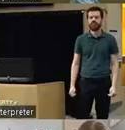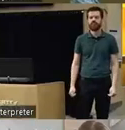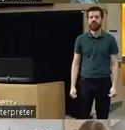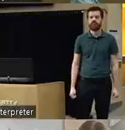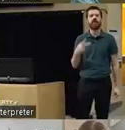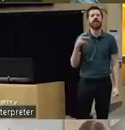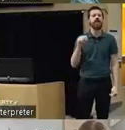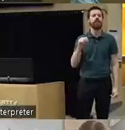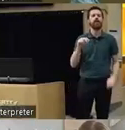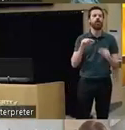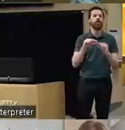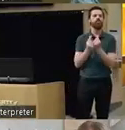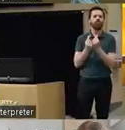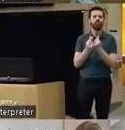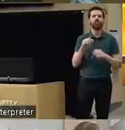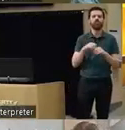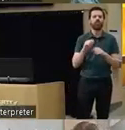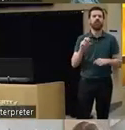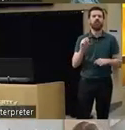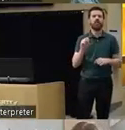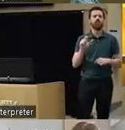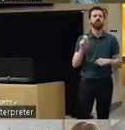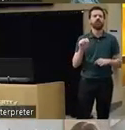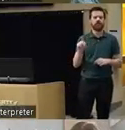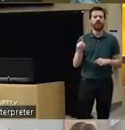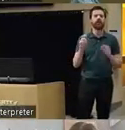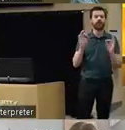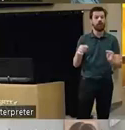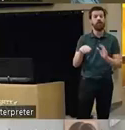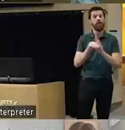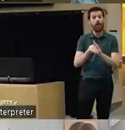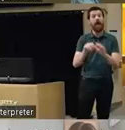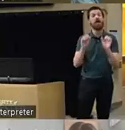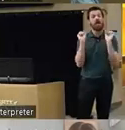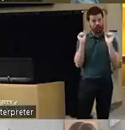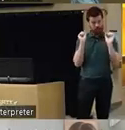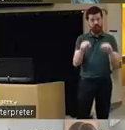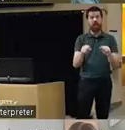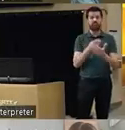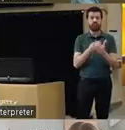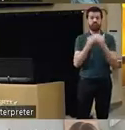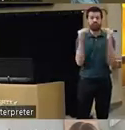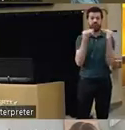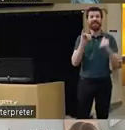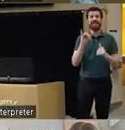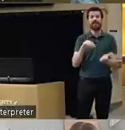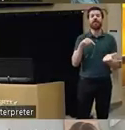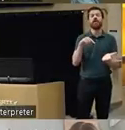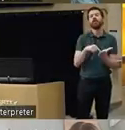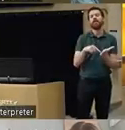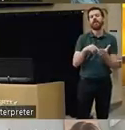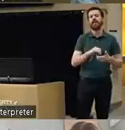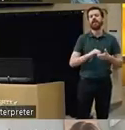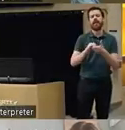Oslin, David Oslin runs, has said that certainly models like these can break even if billing collaborative care